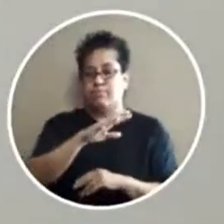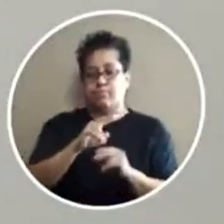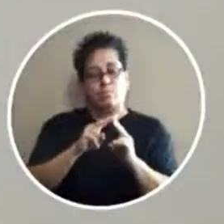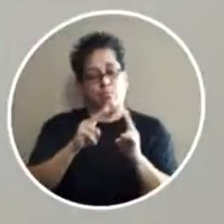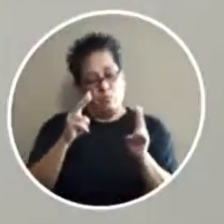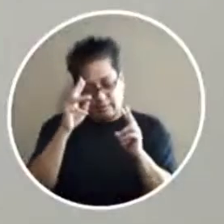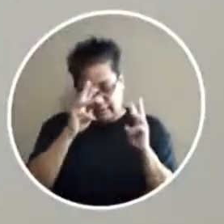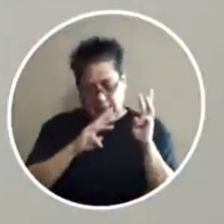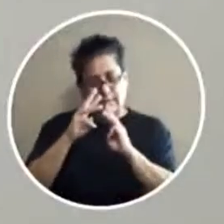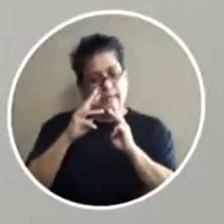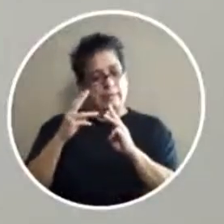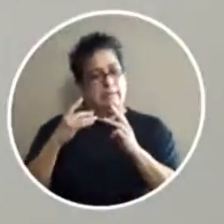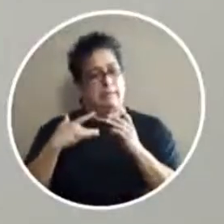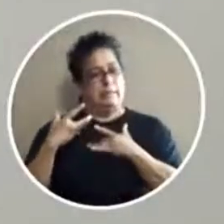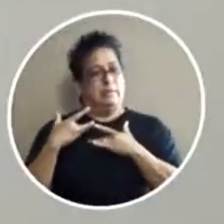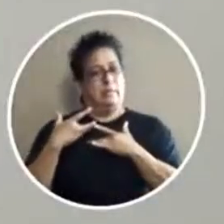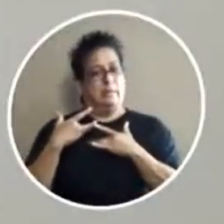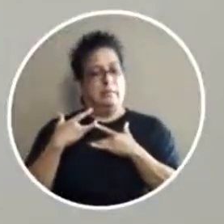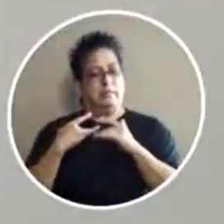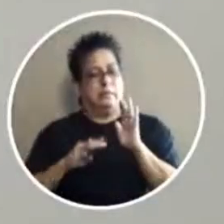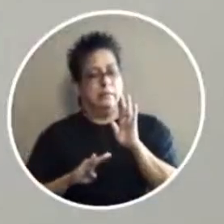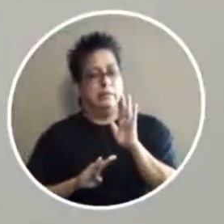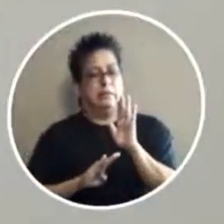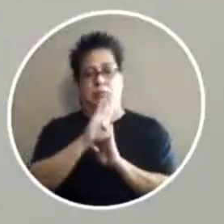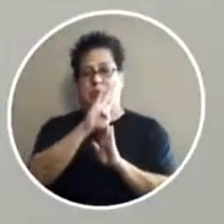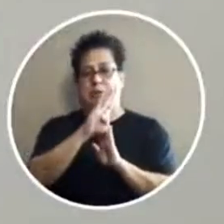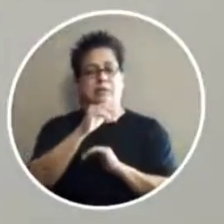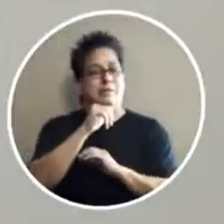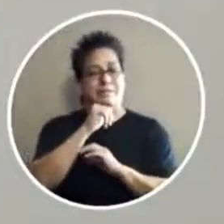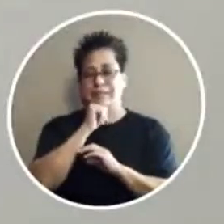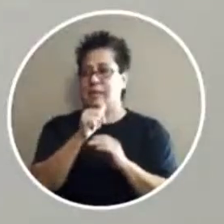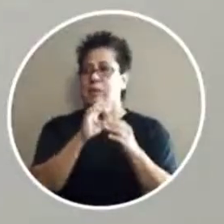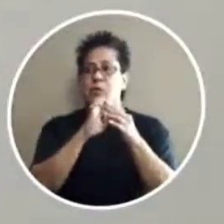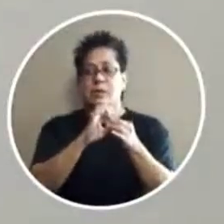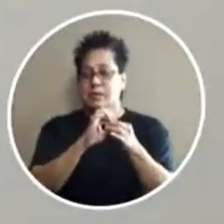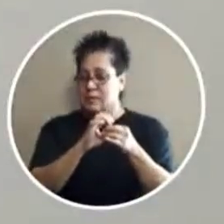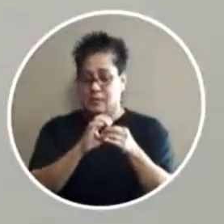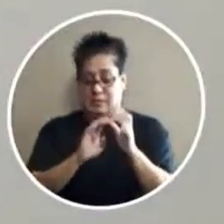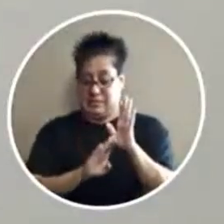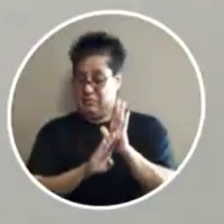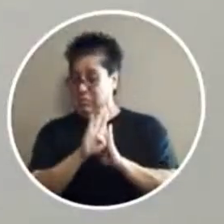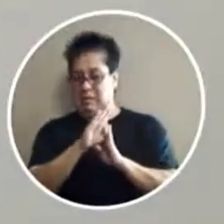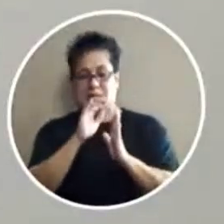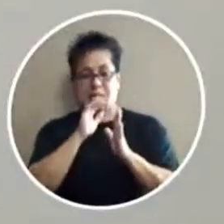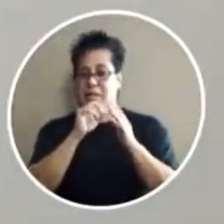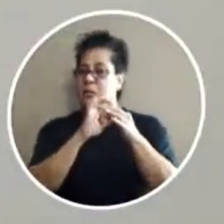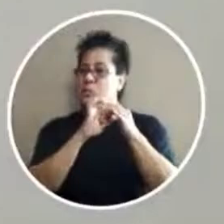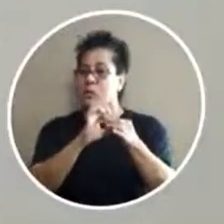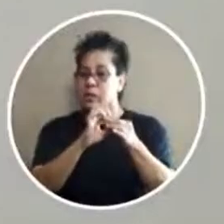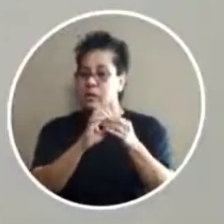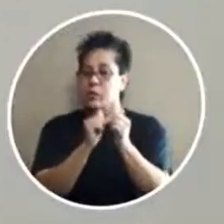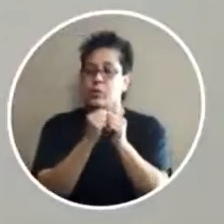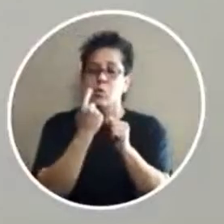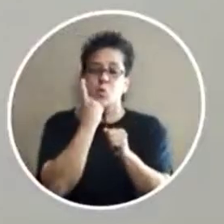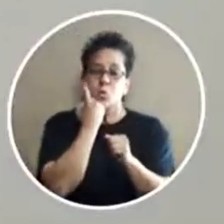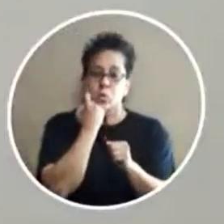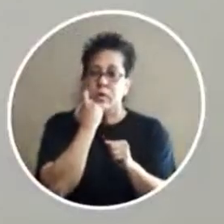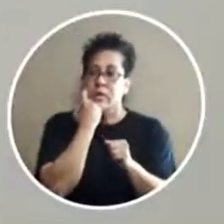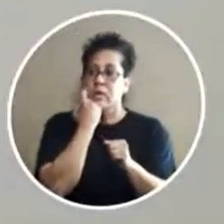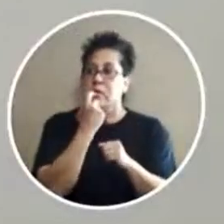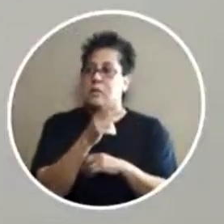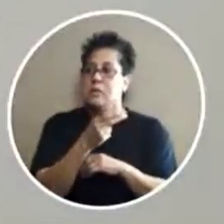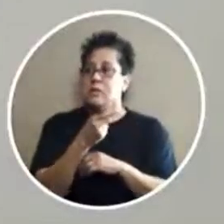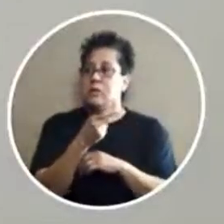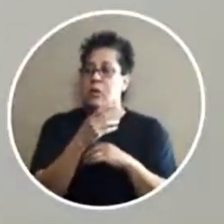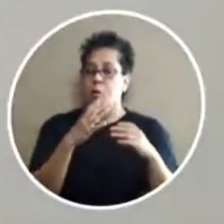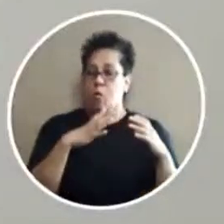concerning. The spike is not attributed, I repeat, this spike is not attributed to the recent Labor Day